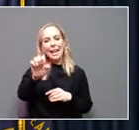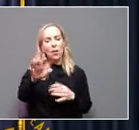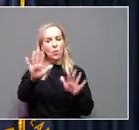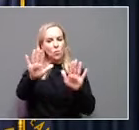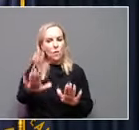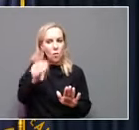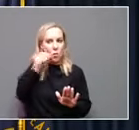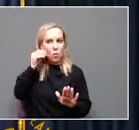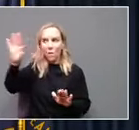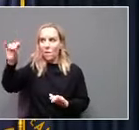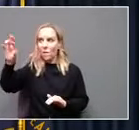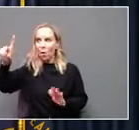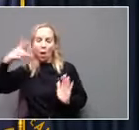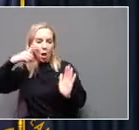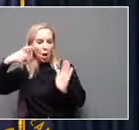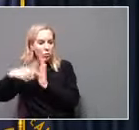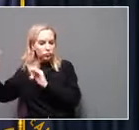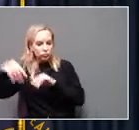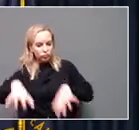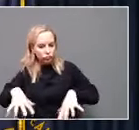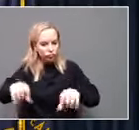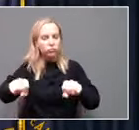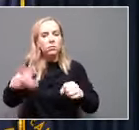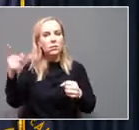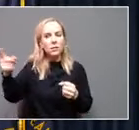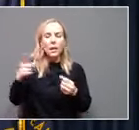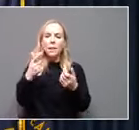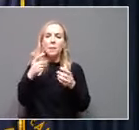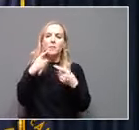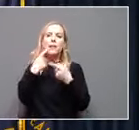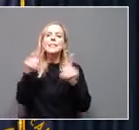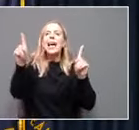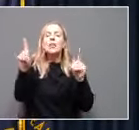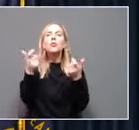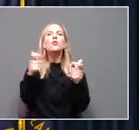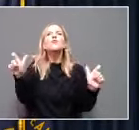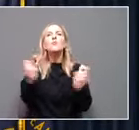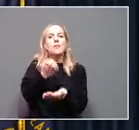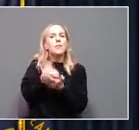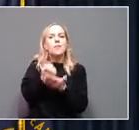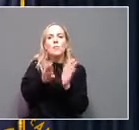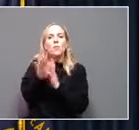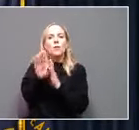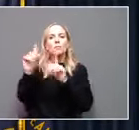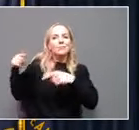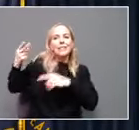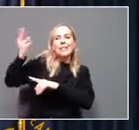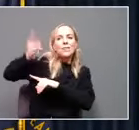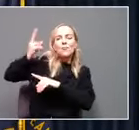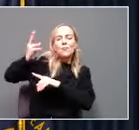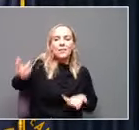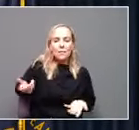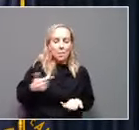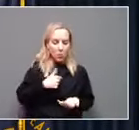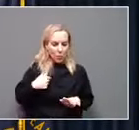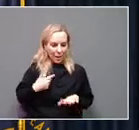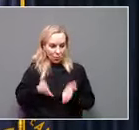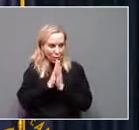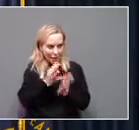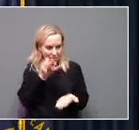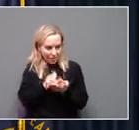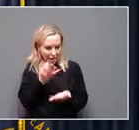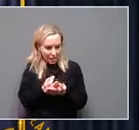in and announced the biggest economic development project in our history. We don't have the fund we requested in the Senate